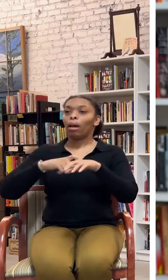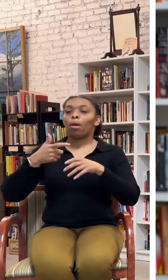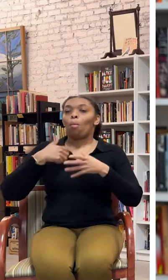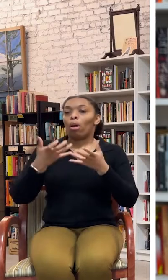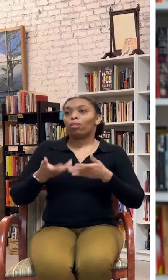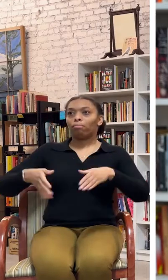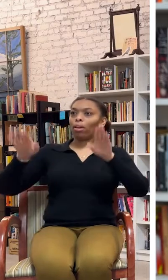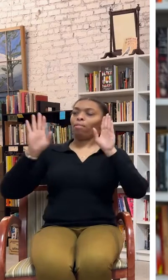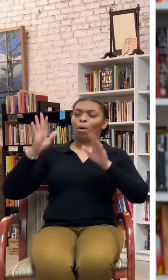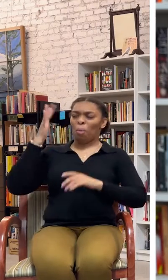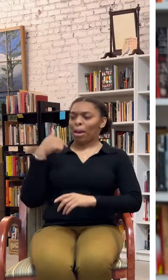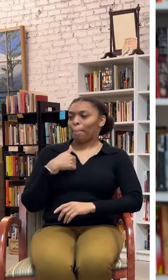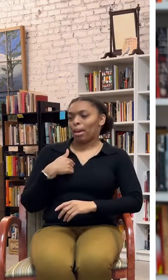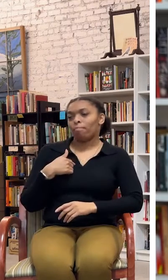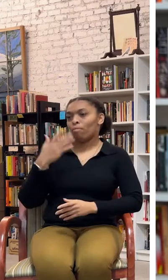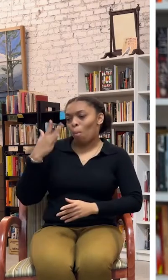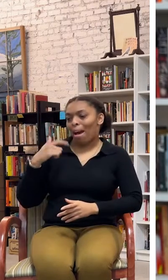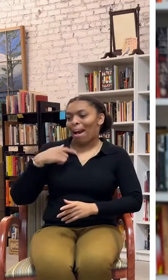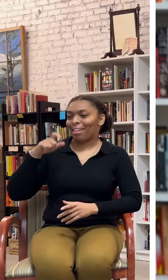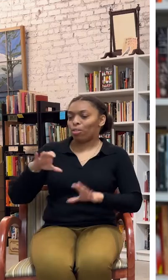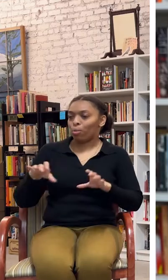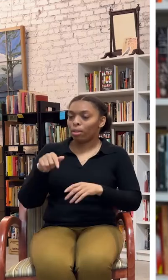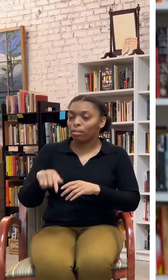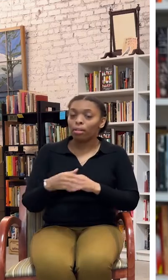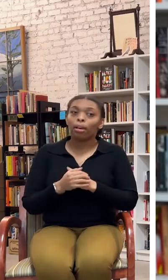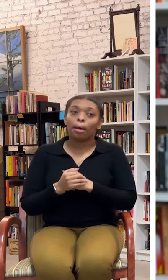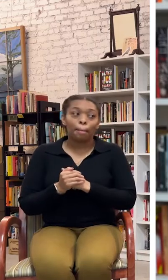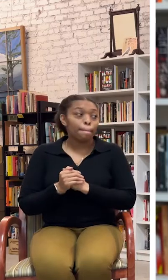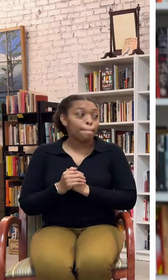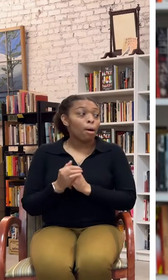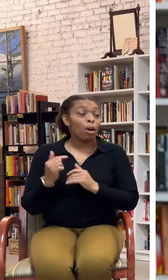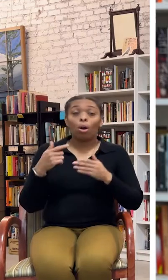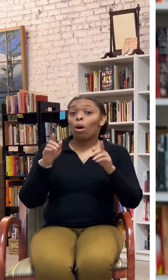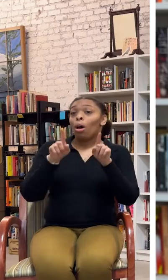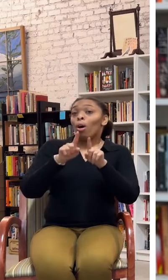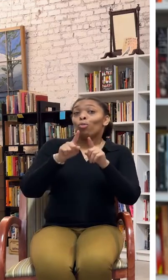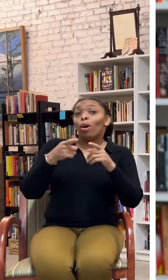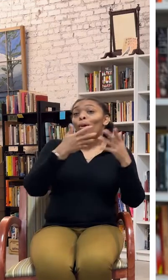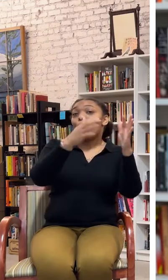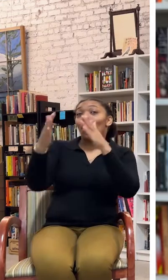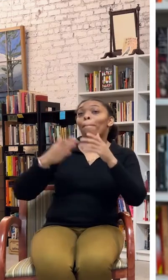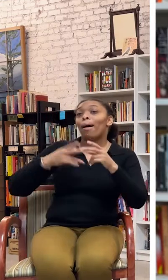why me. Why do I have to do this? And I want to give a shout out to my partner, Ricky.